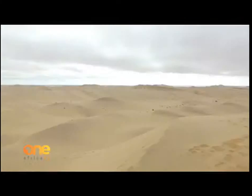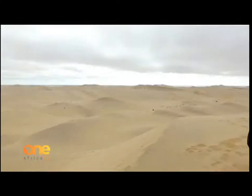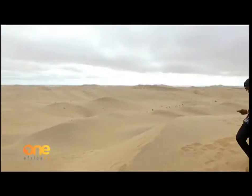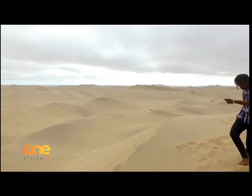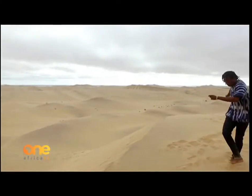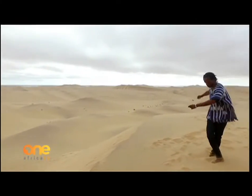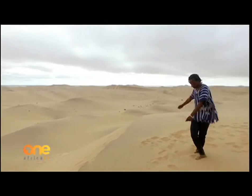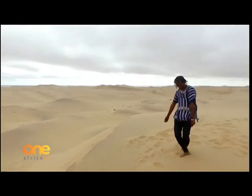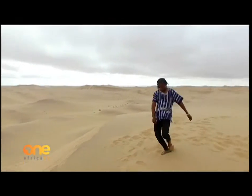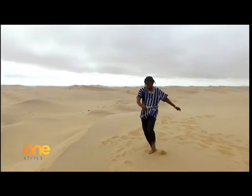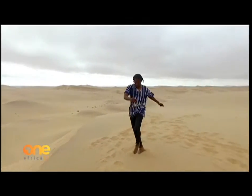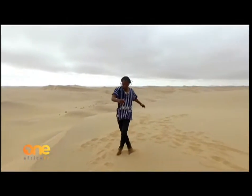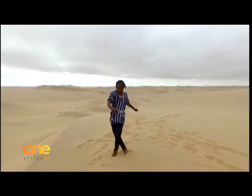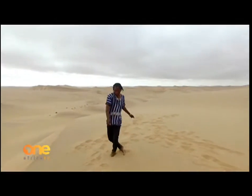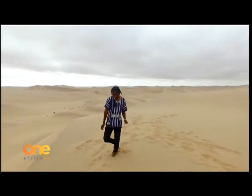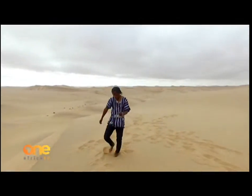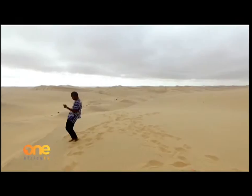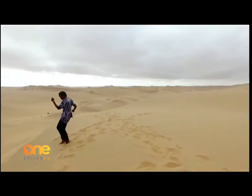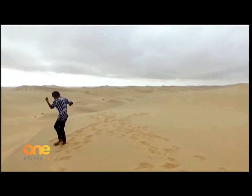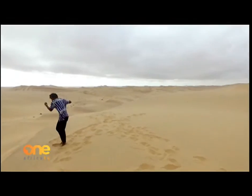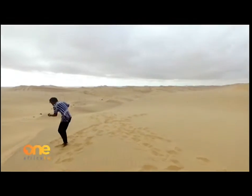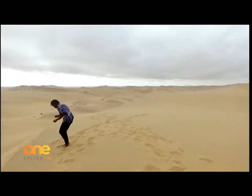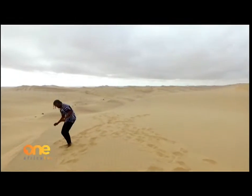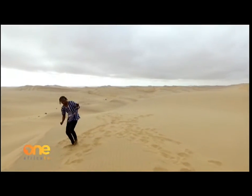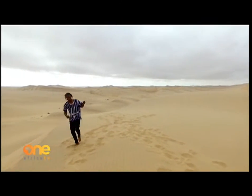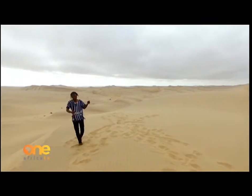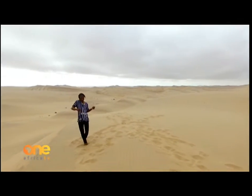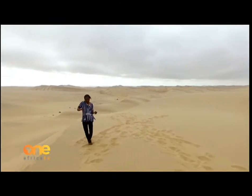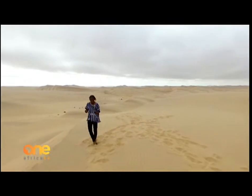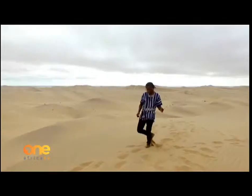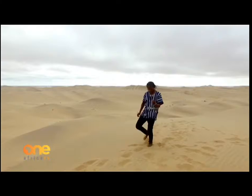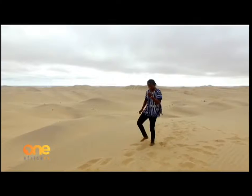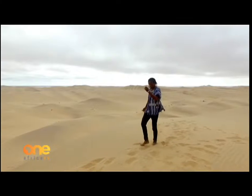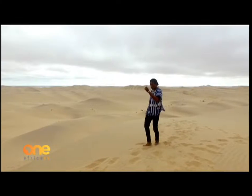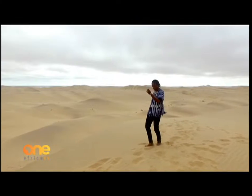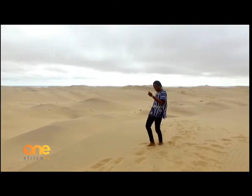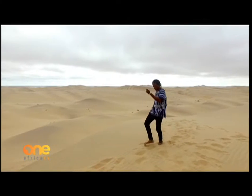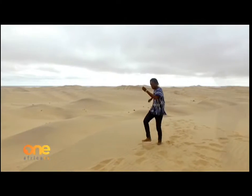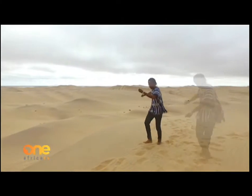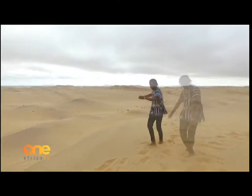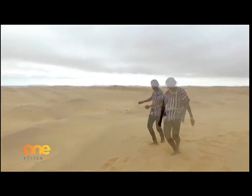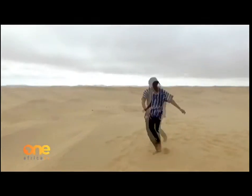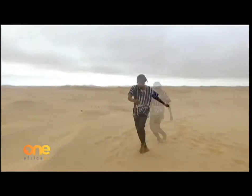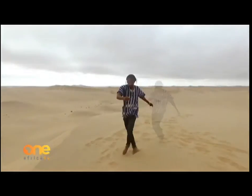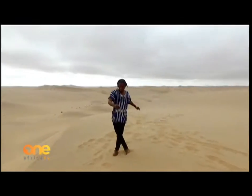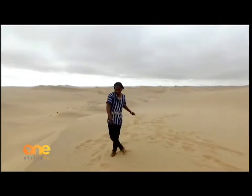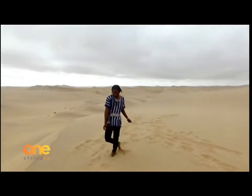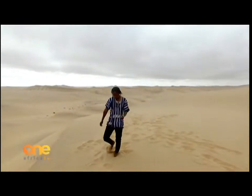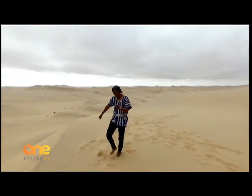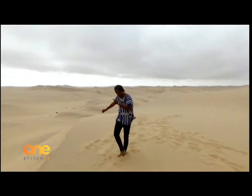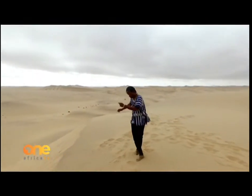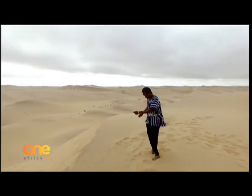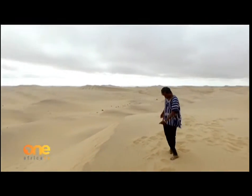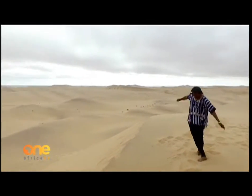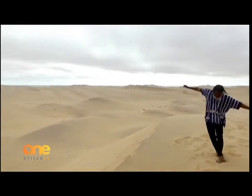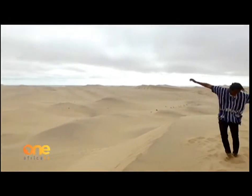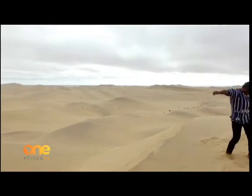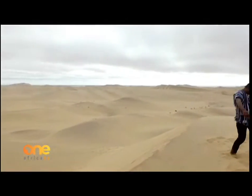Yeah. Jalo. Keep it real. It's Irie King.